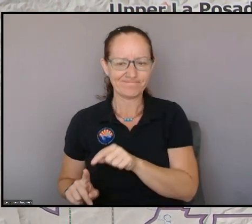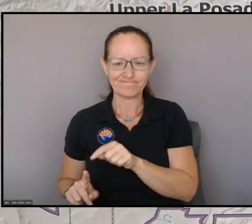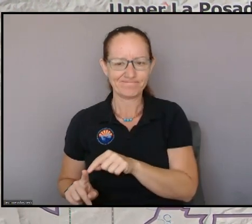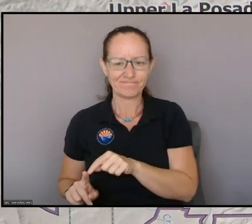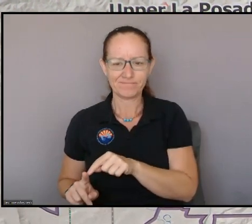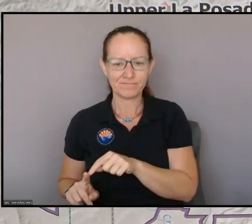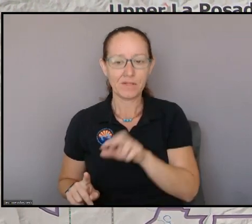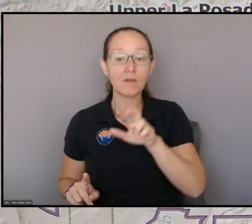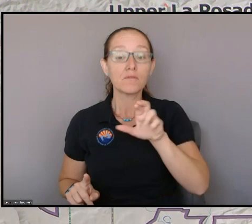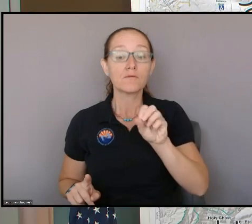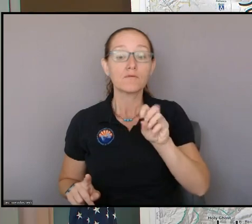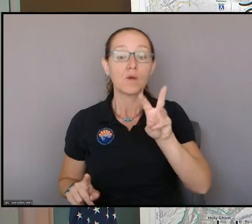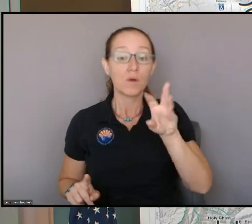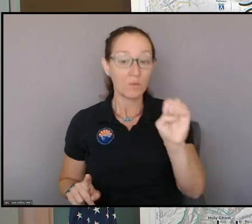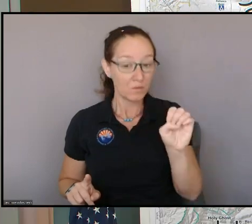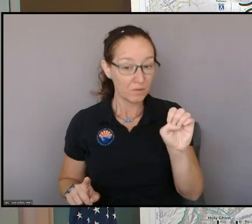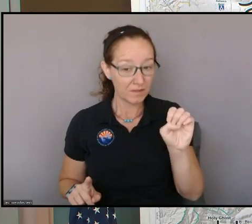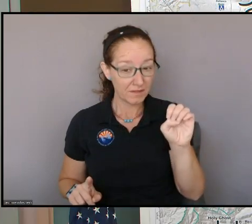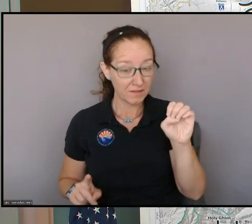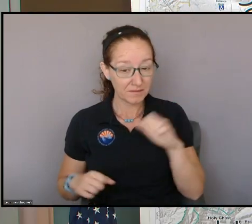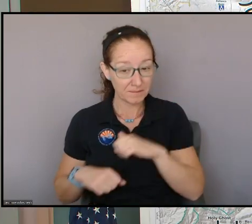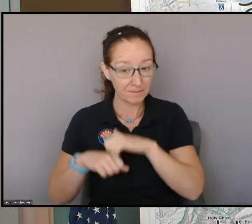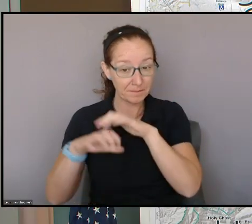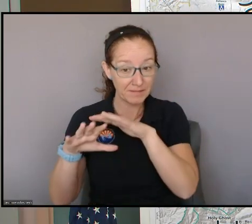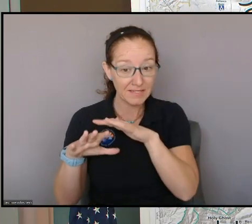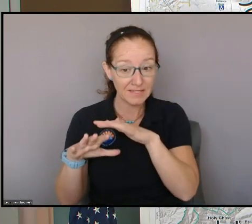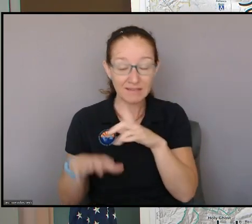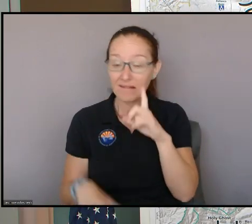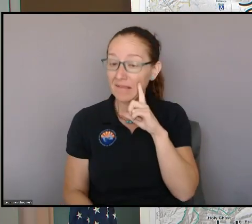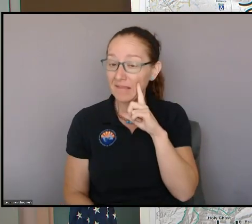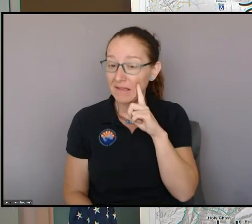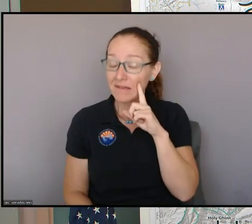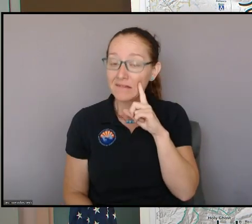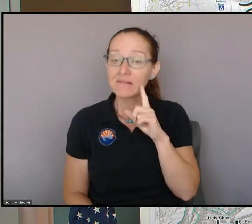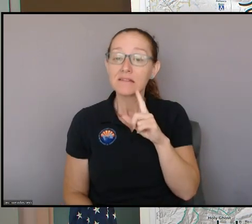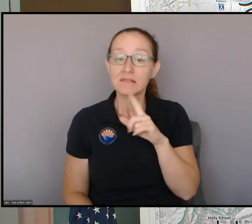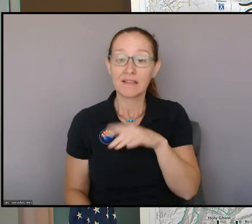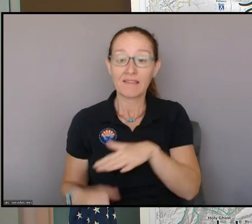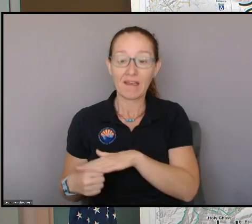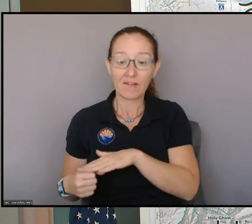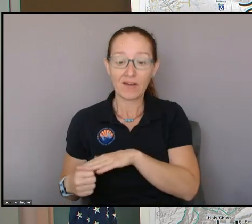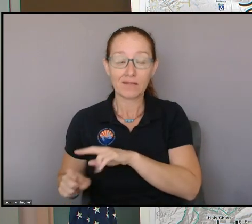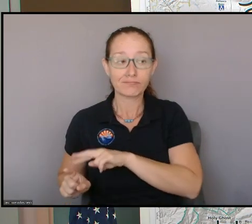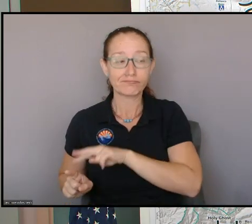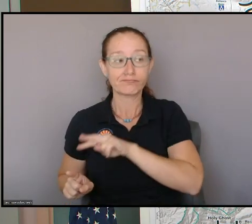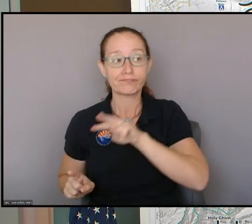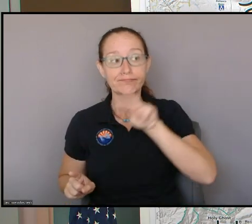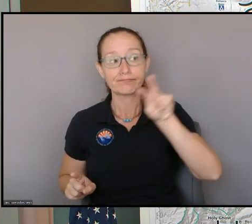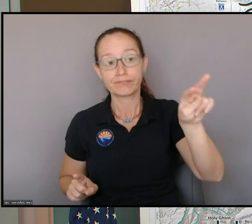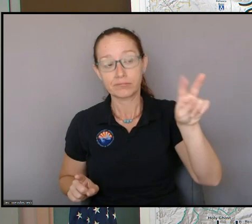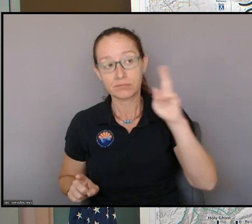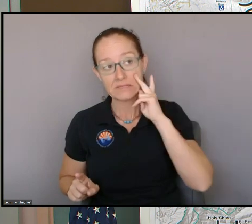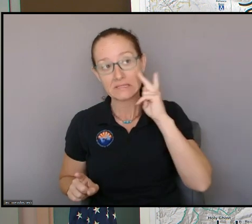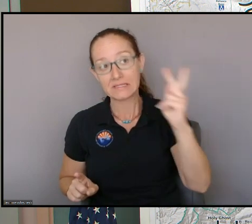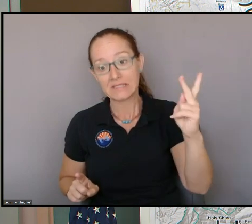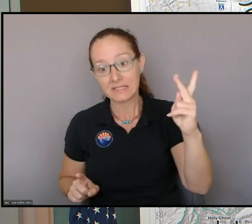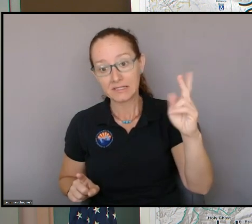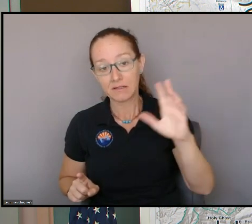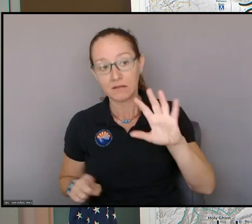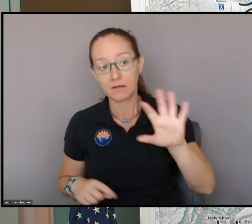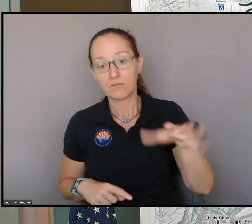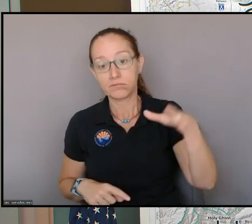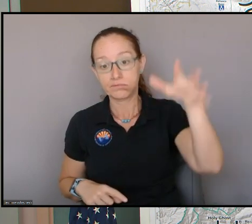Peak is the area down there, towards the southwestern corner of our map, if you can see the map down there.